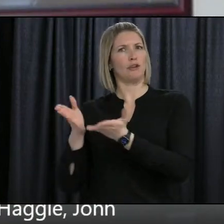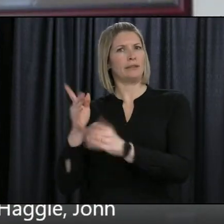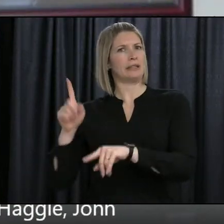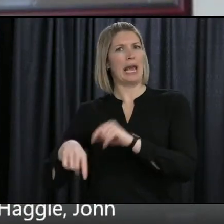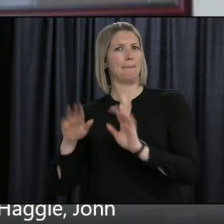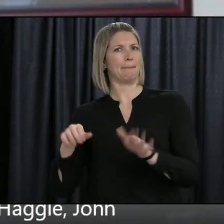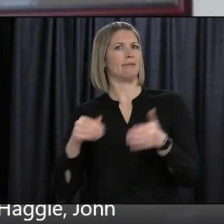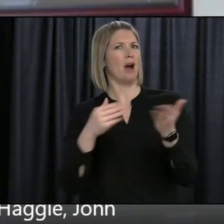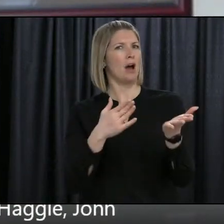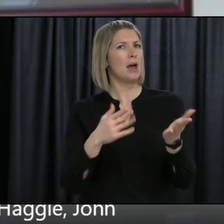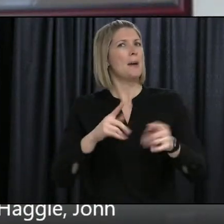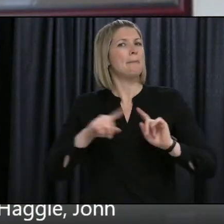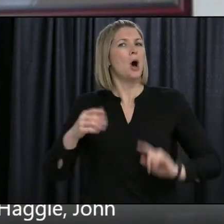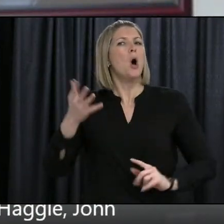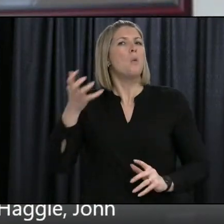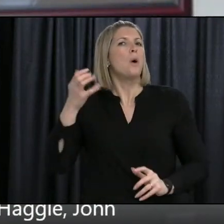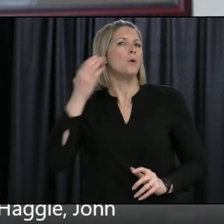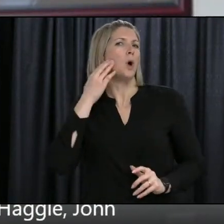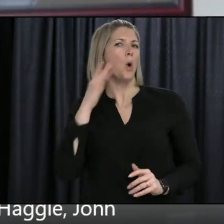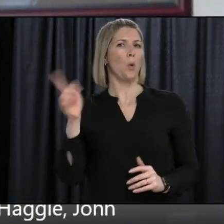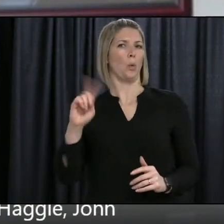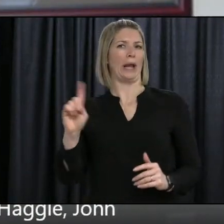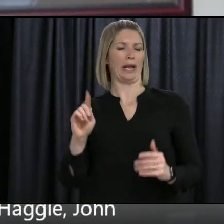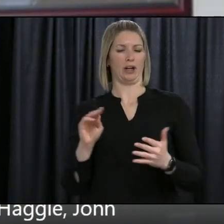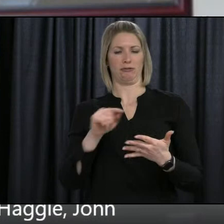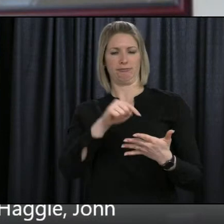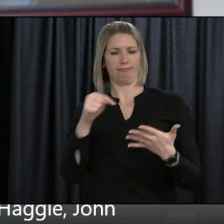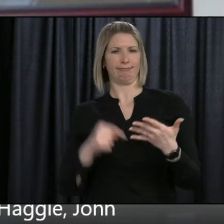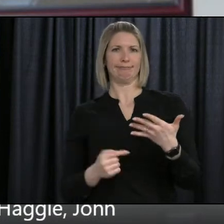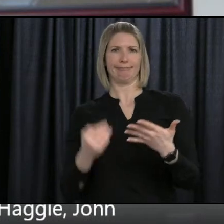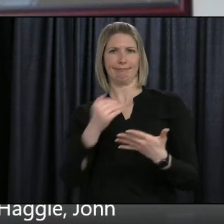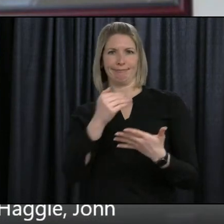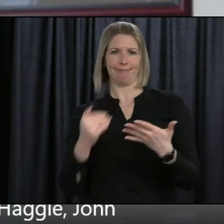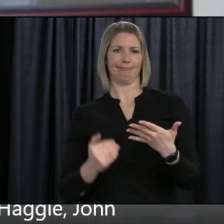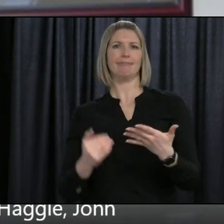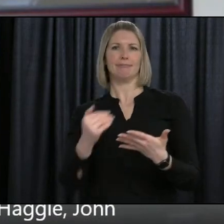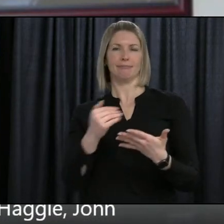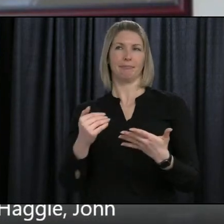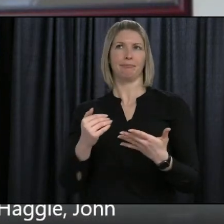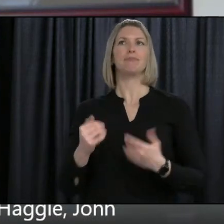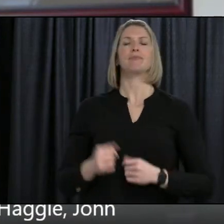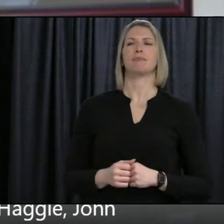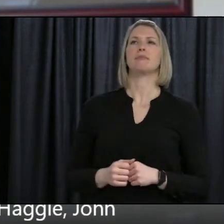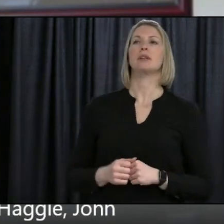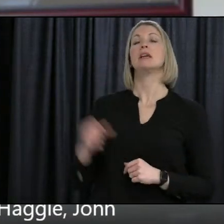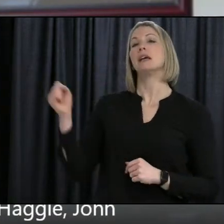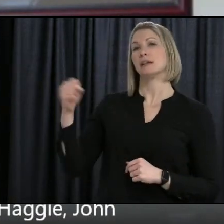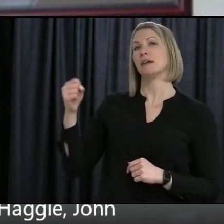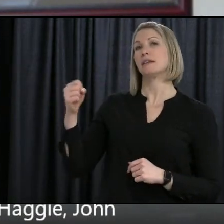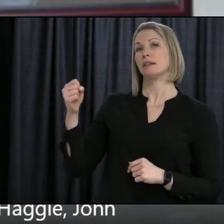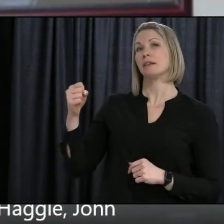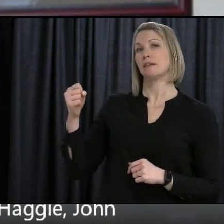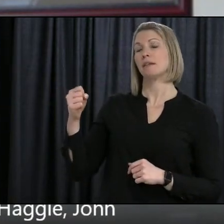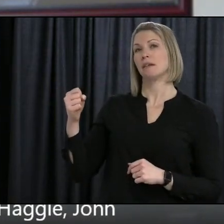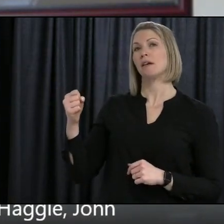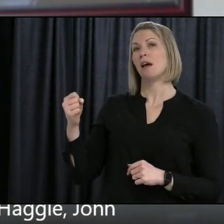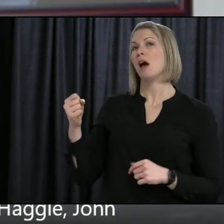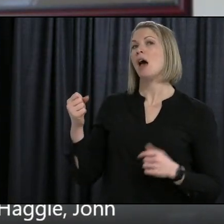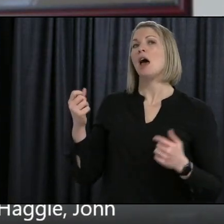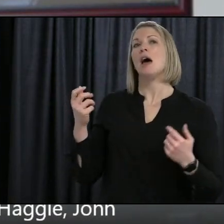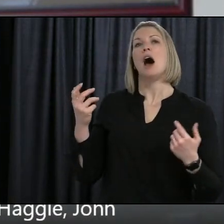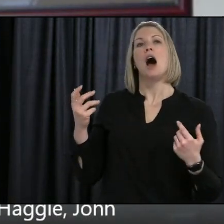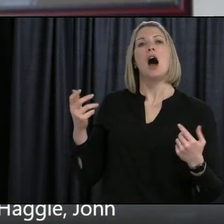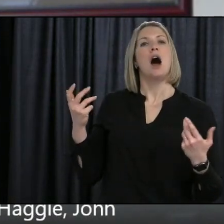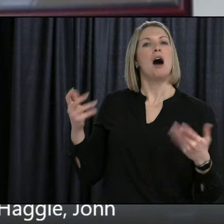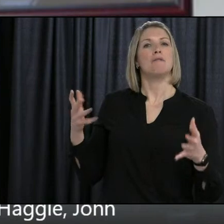Yeah, sure. I mean, I've had representations either directly or through the department from particularly St. John's Regional